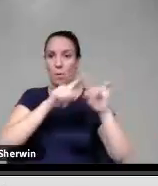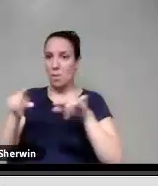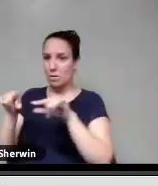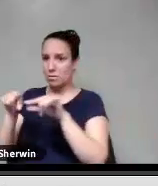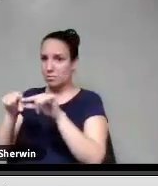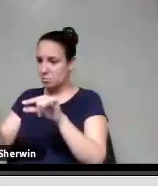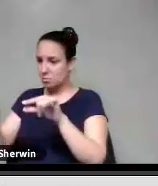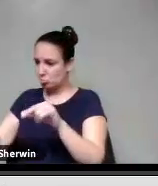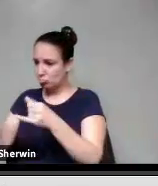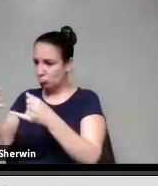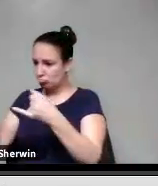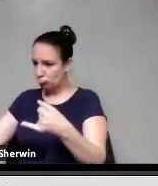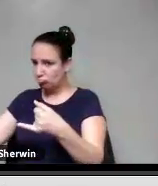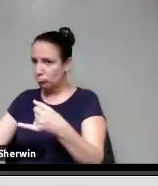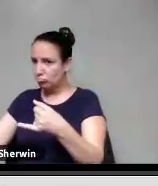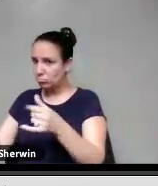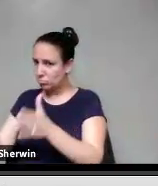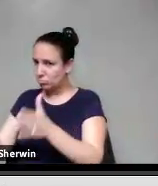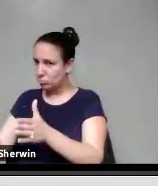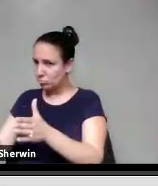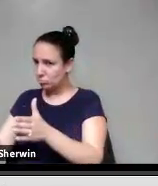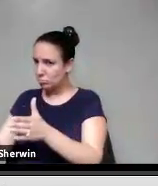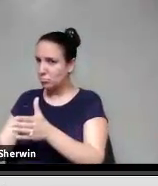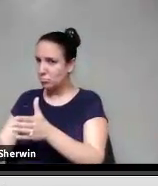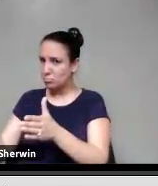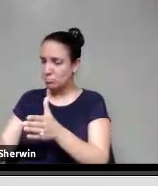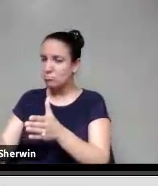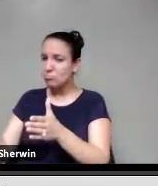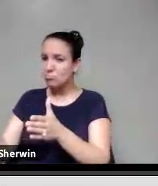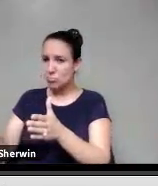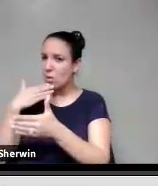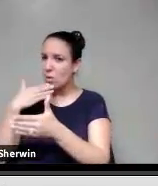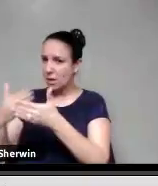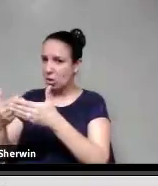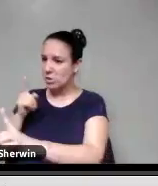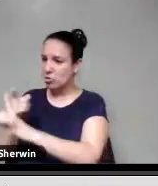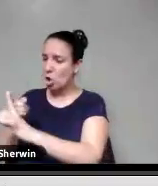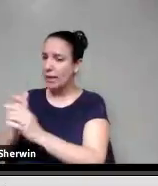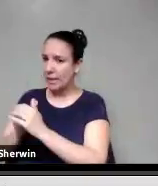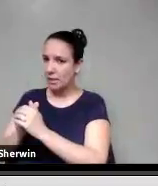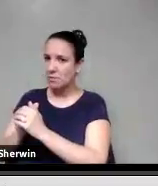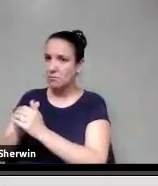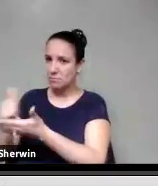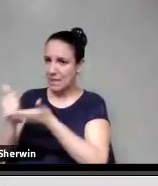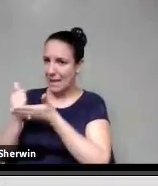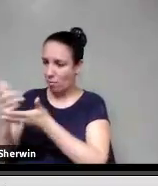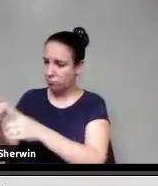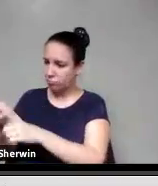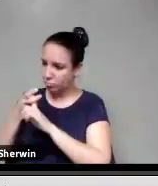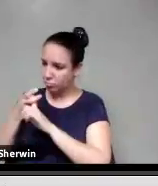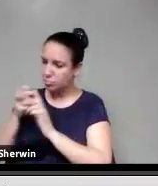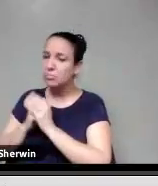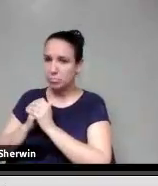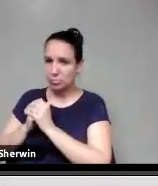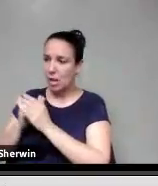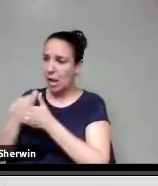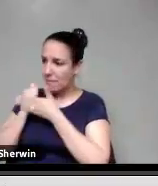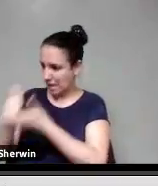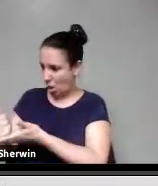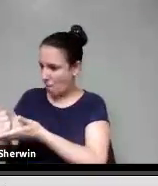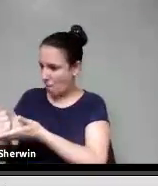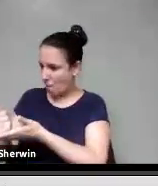young people, pick somebody from a different culture, pick a person that's been there for a long time, pick a person that's fresh out of school, and then try to